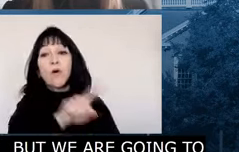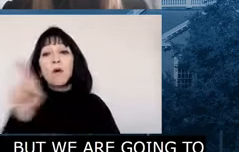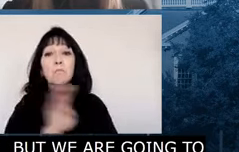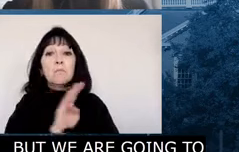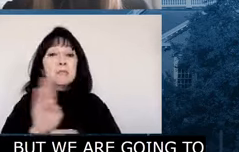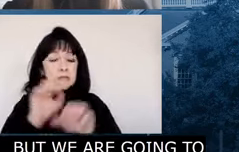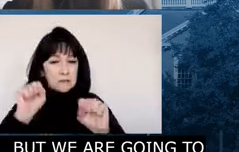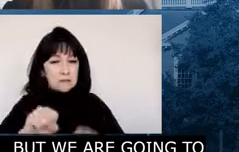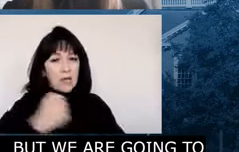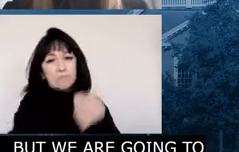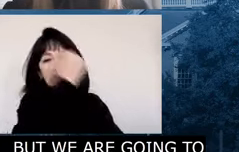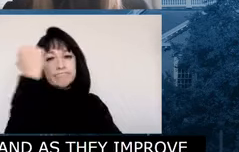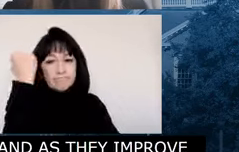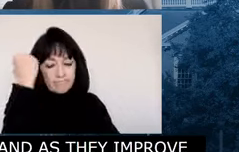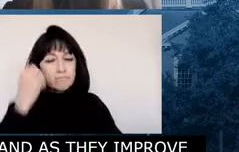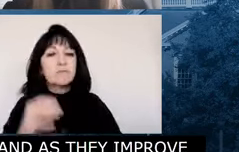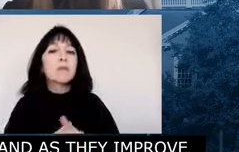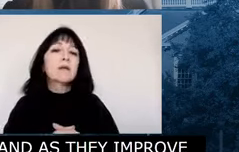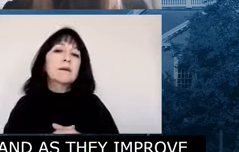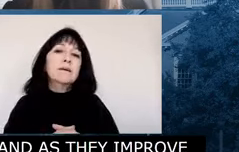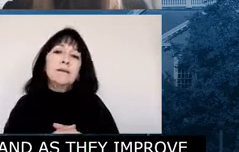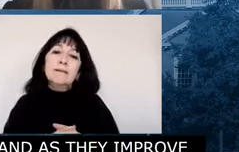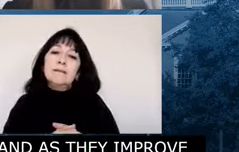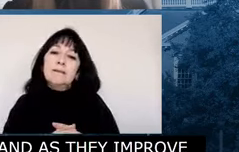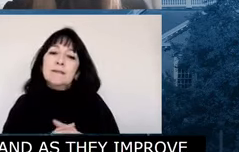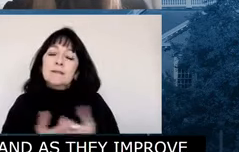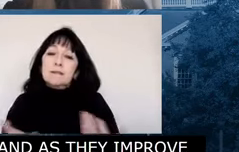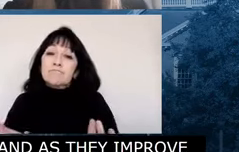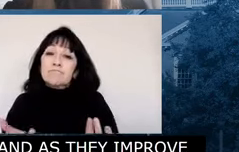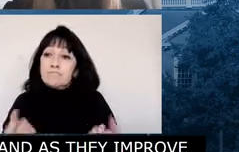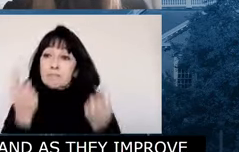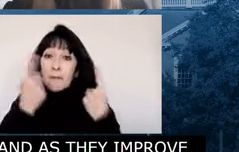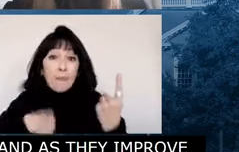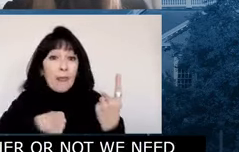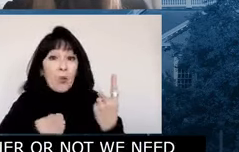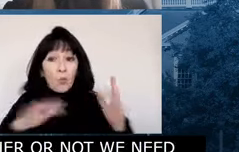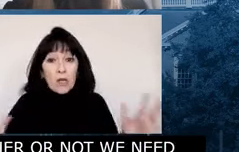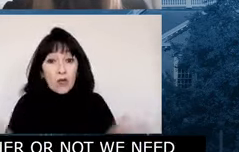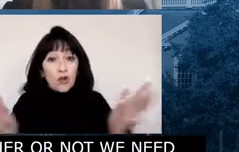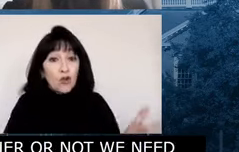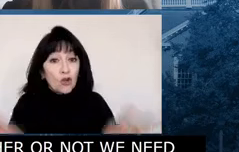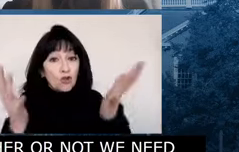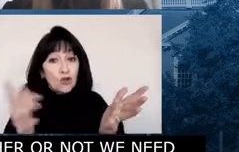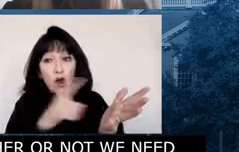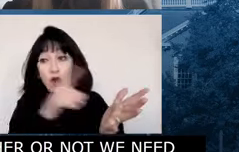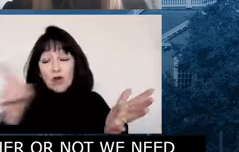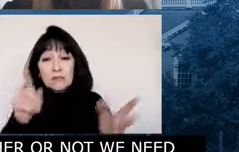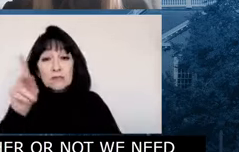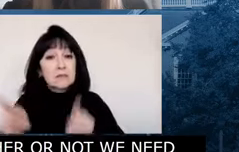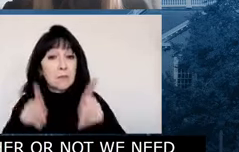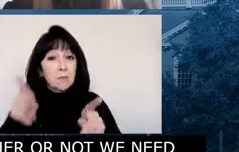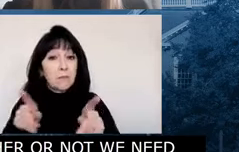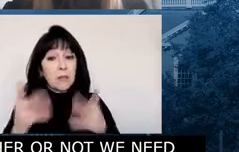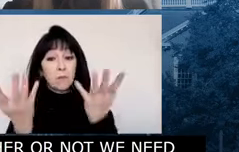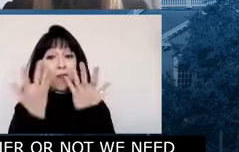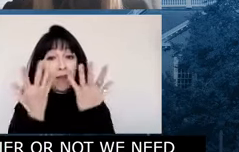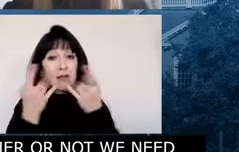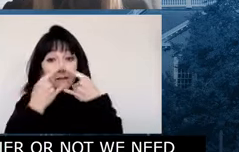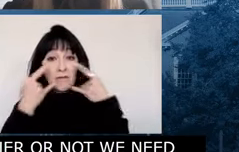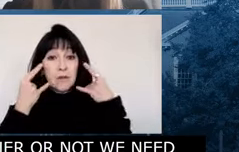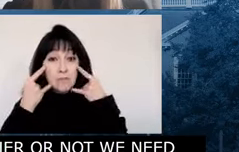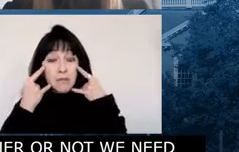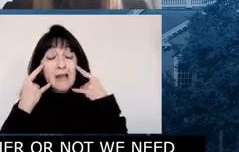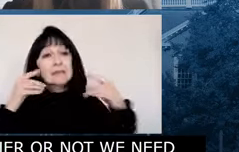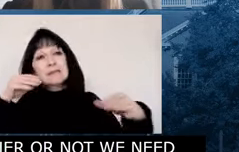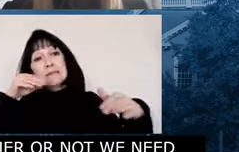the mandatory piece of that. People, we encourage people to voluntarily keep their masks on when they go inside